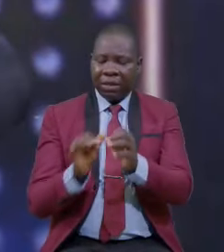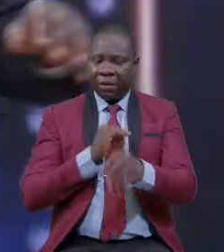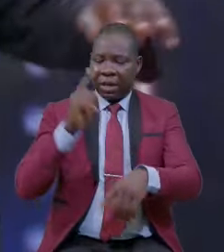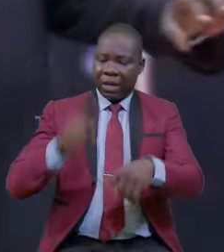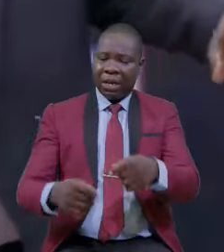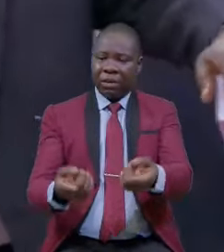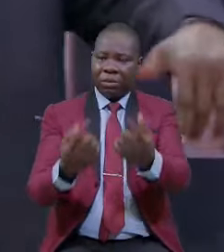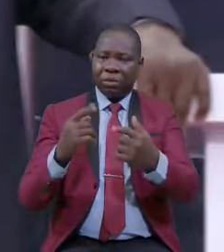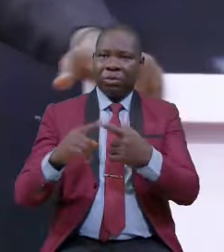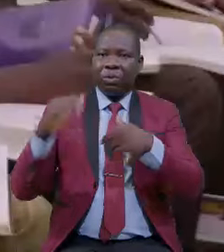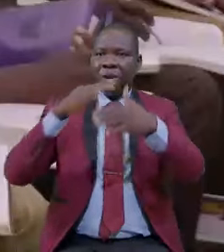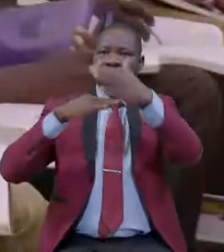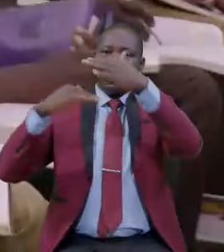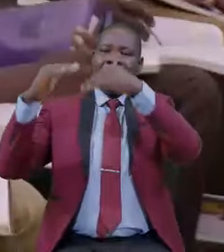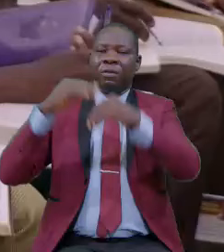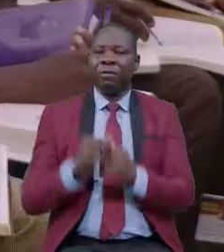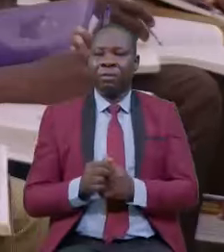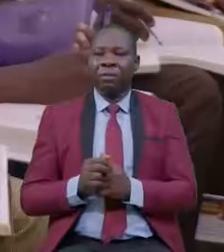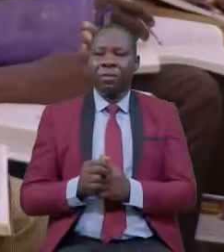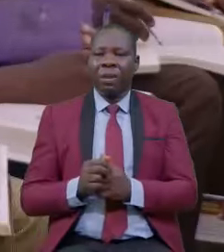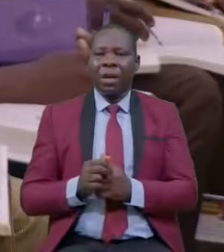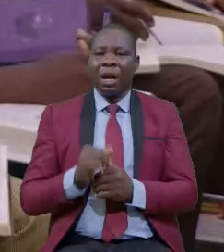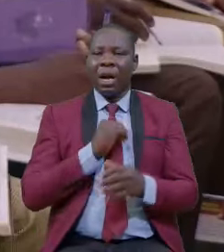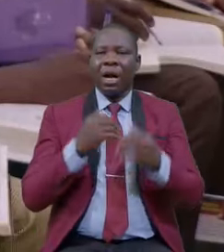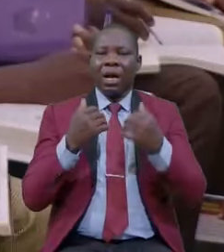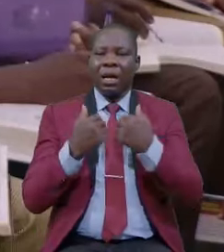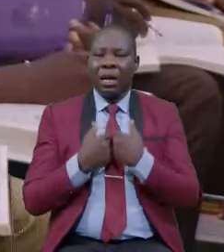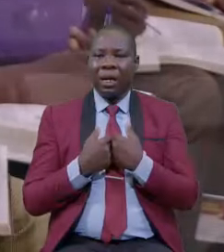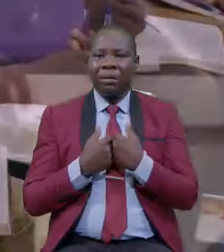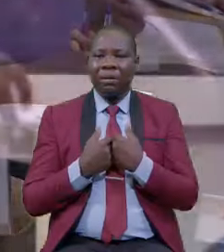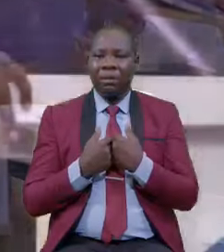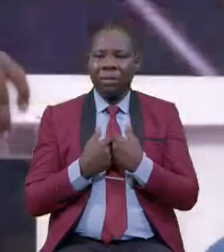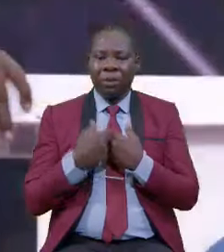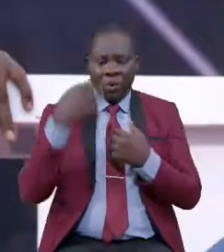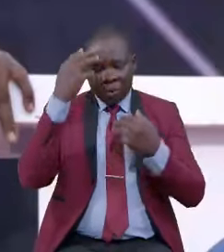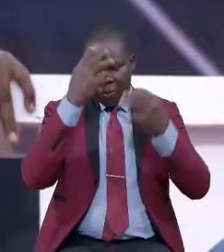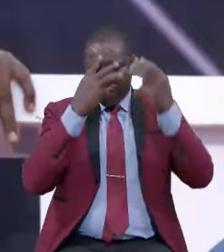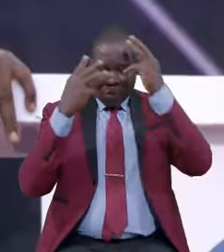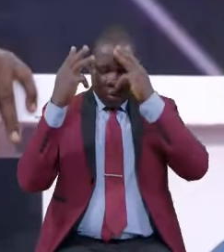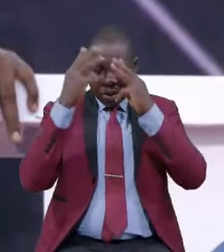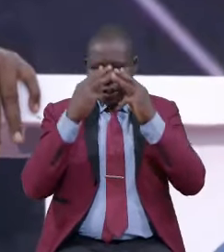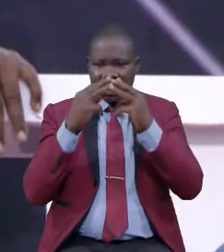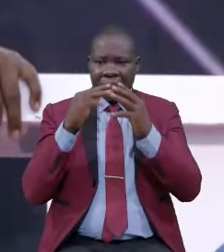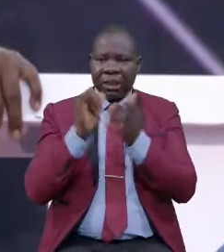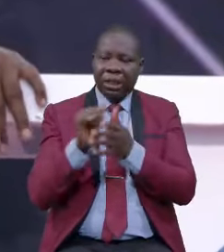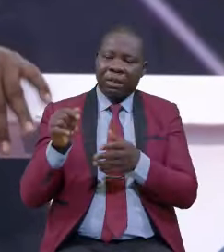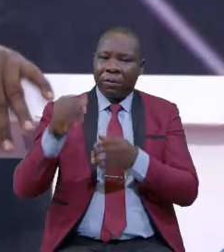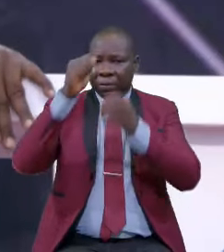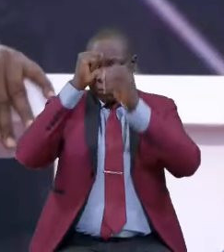I have one request, Father, that thou wouldest send him to